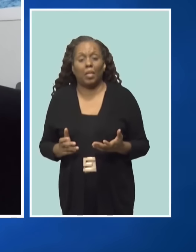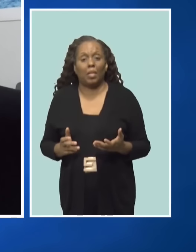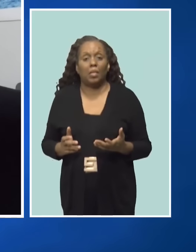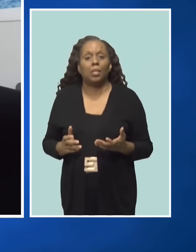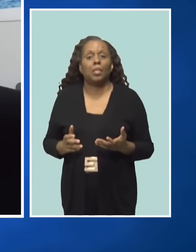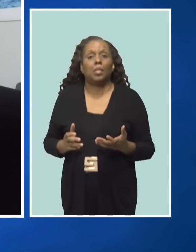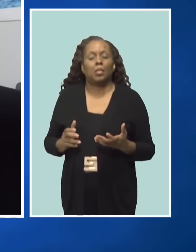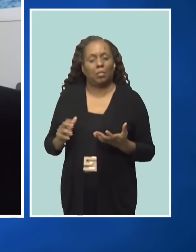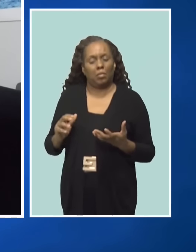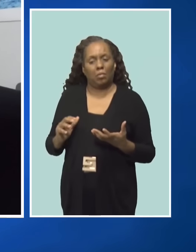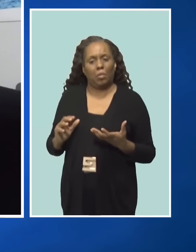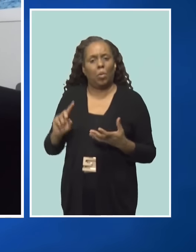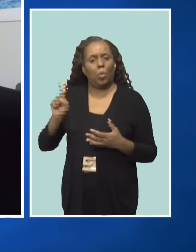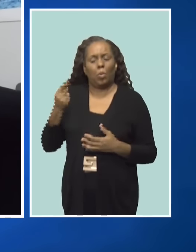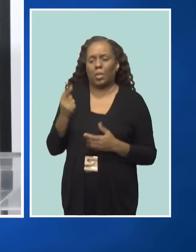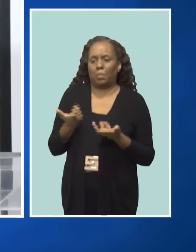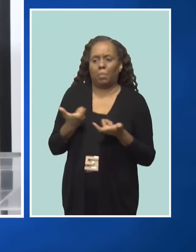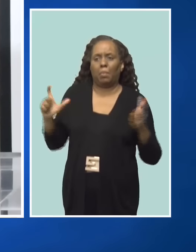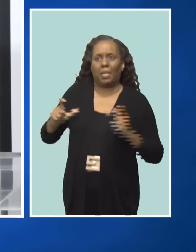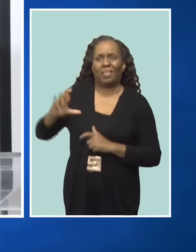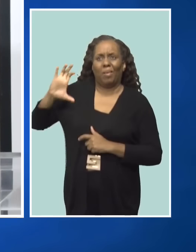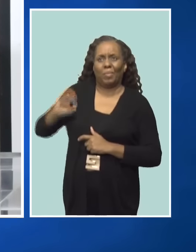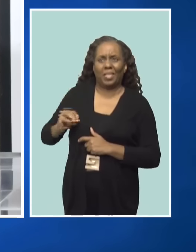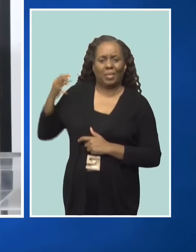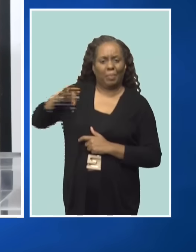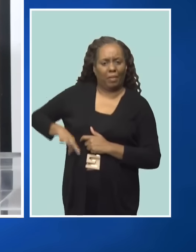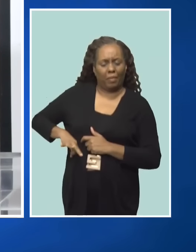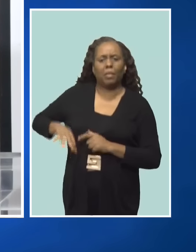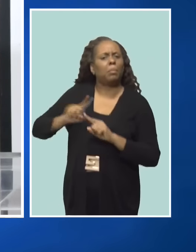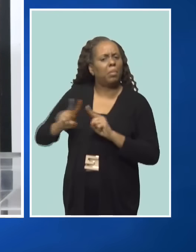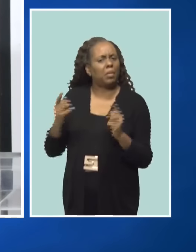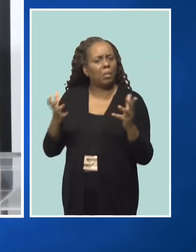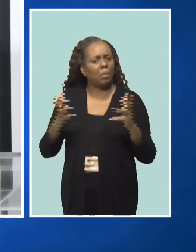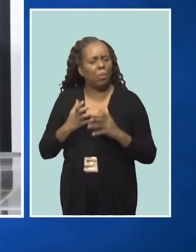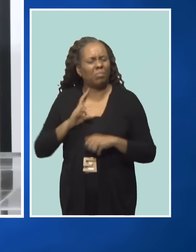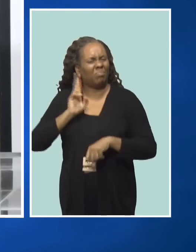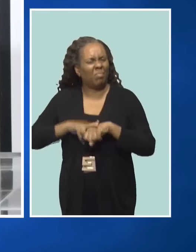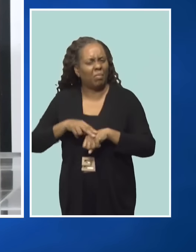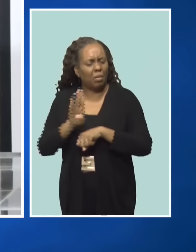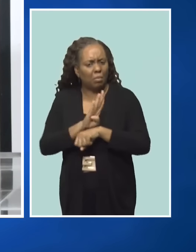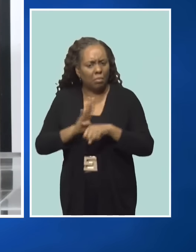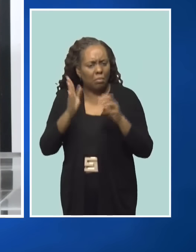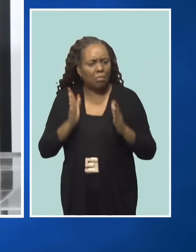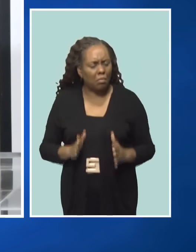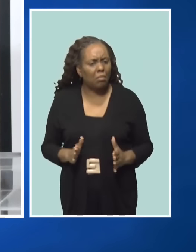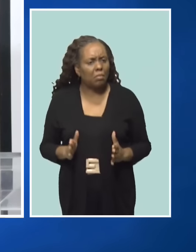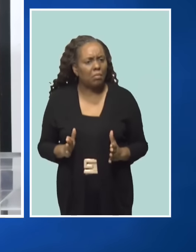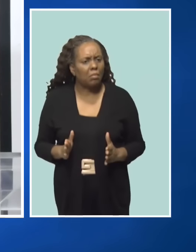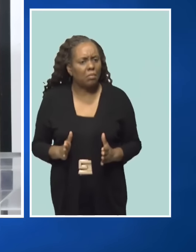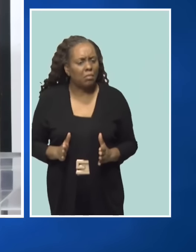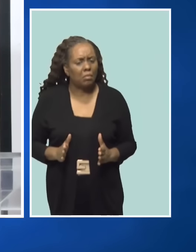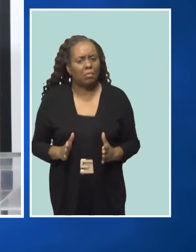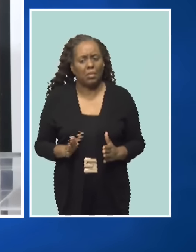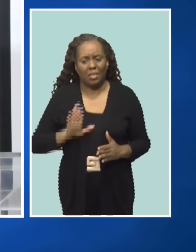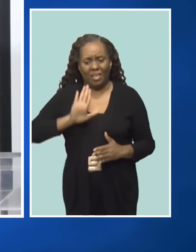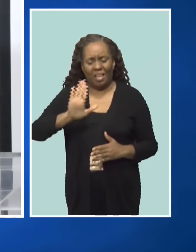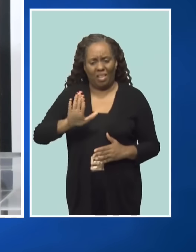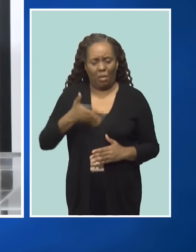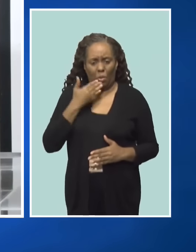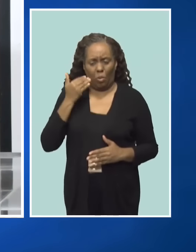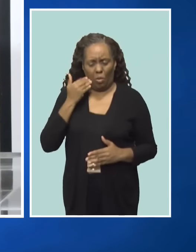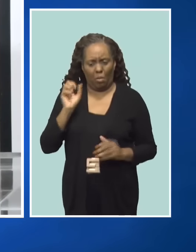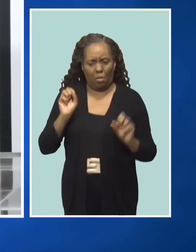monopolies and seeking to make sure that the average Barbadian within their homes could also participate